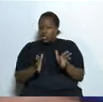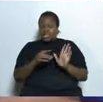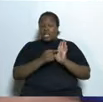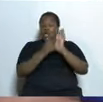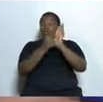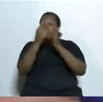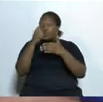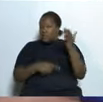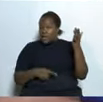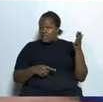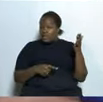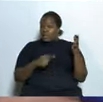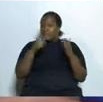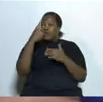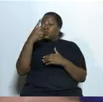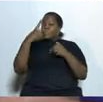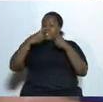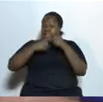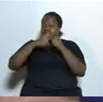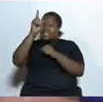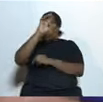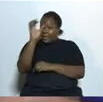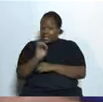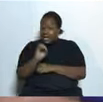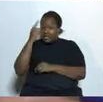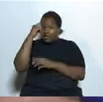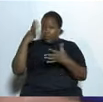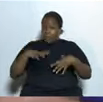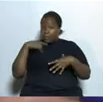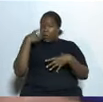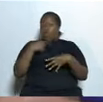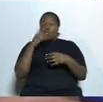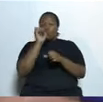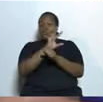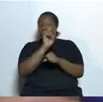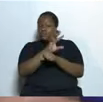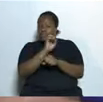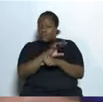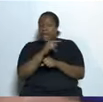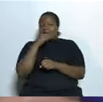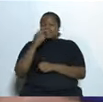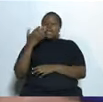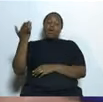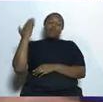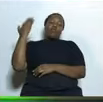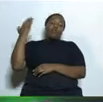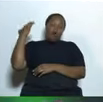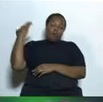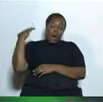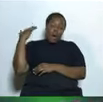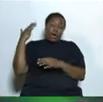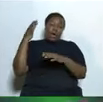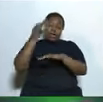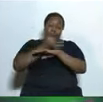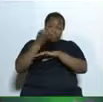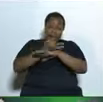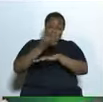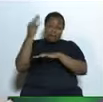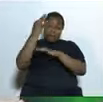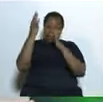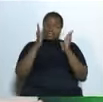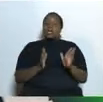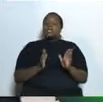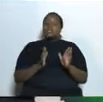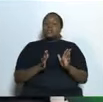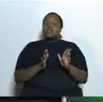that 26% of the people they counseled said they were former cult members.